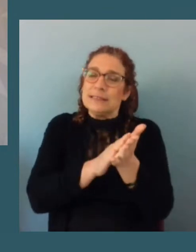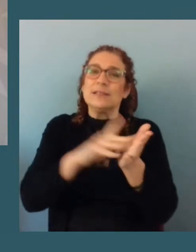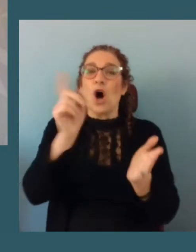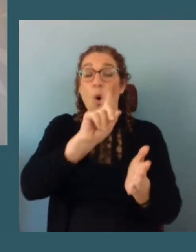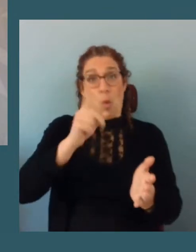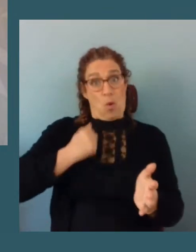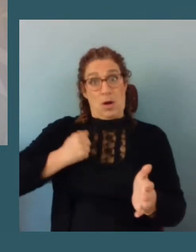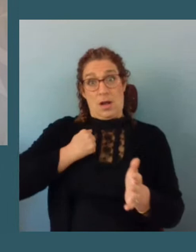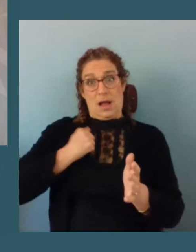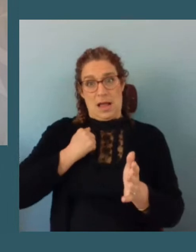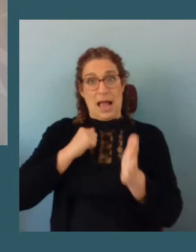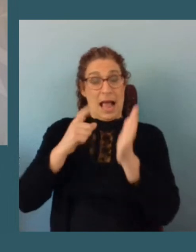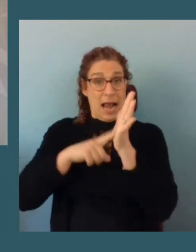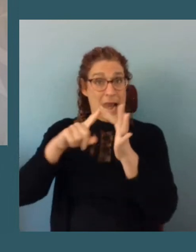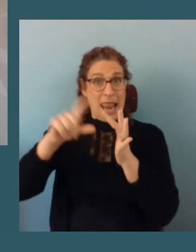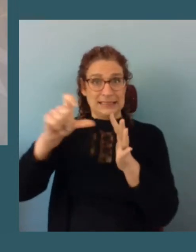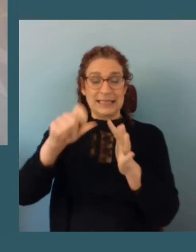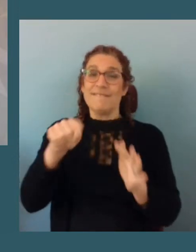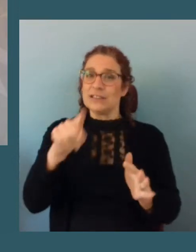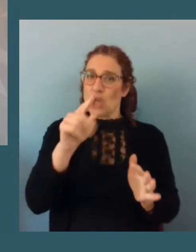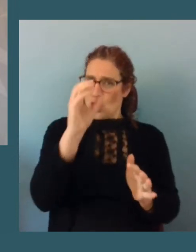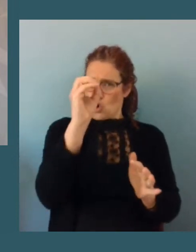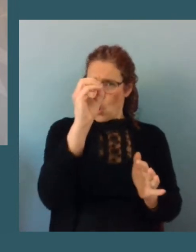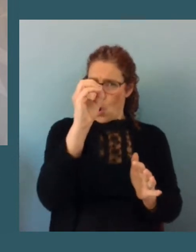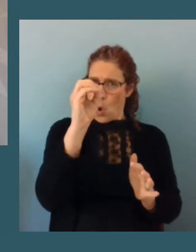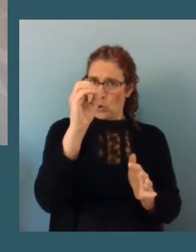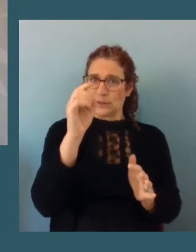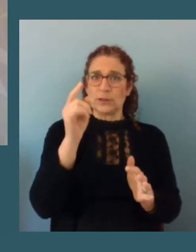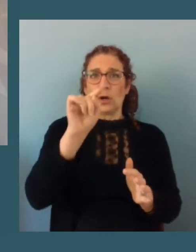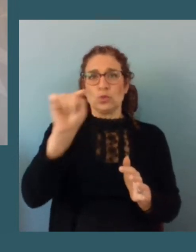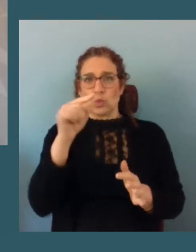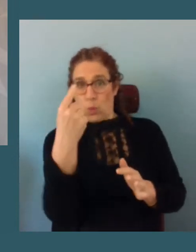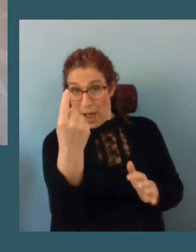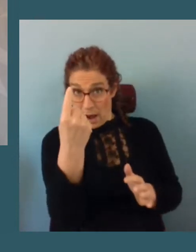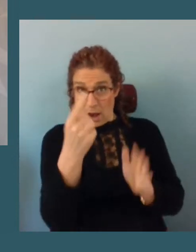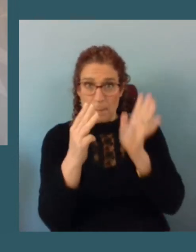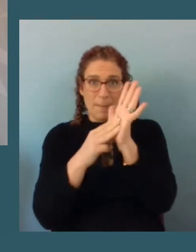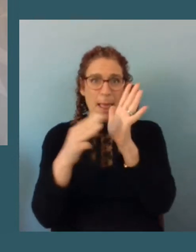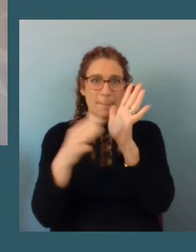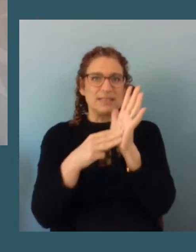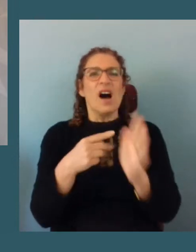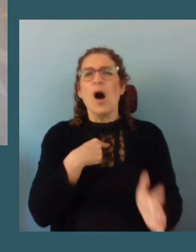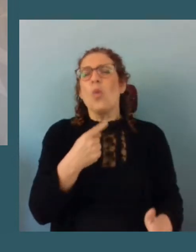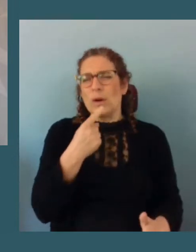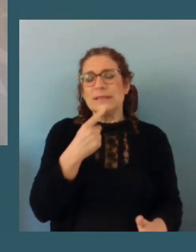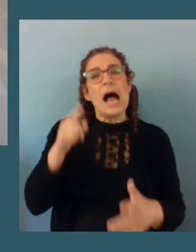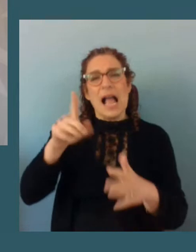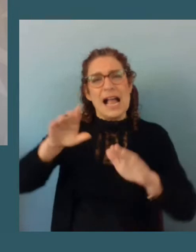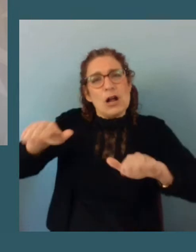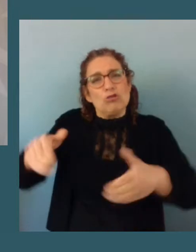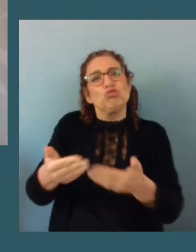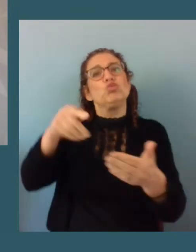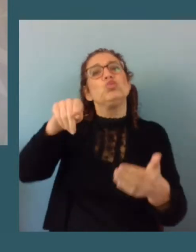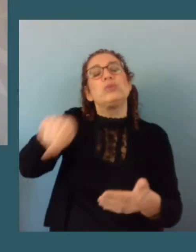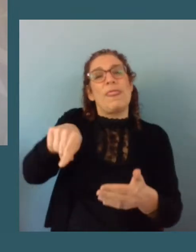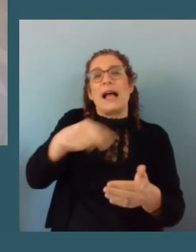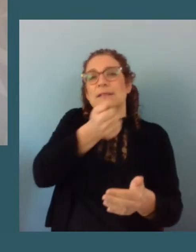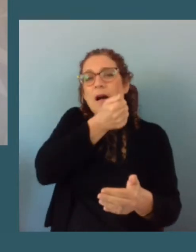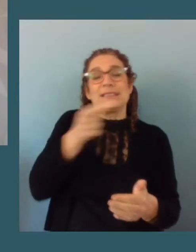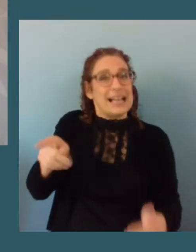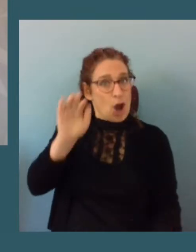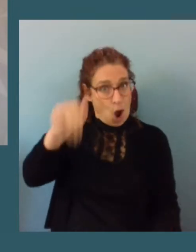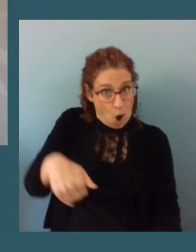if it's 0 and 1 millimeter, we'll say to introduce that at home. And if it's more than that, we are